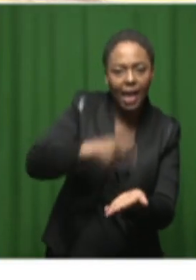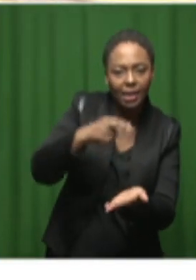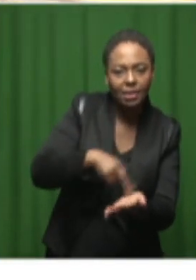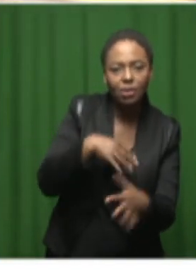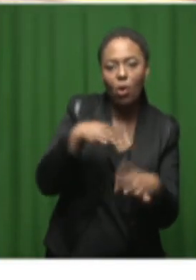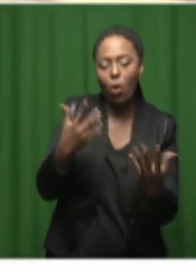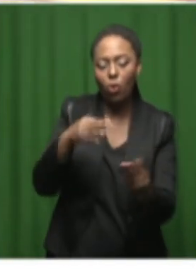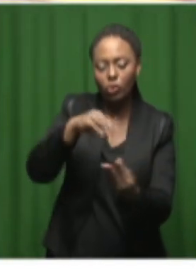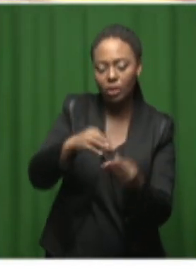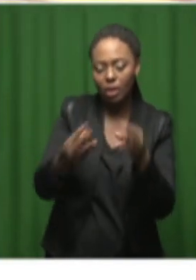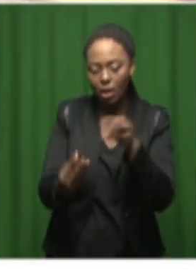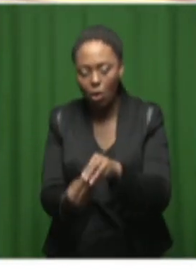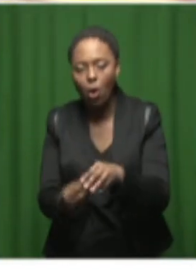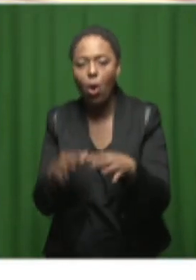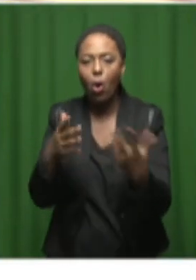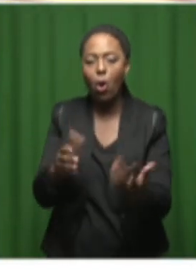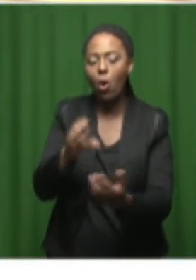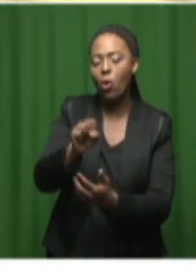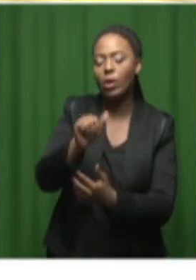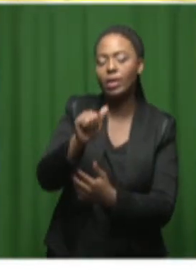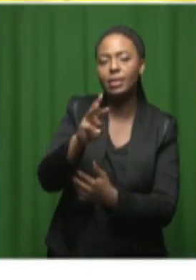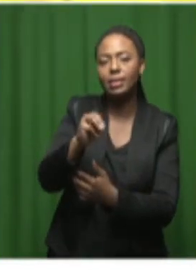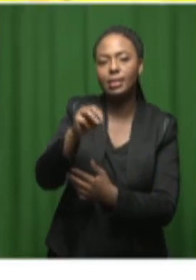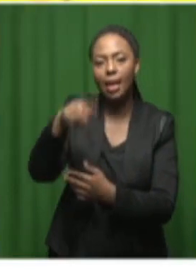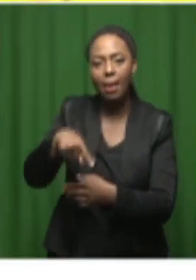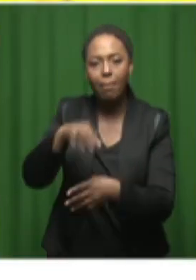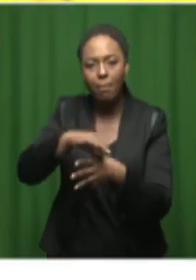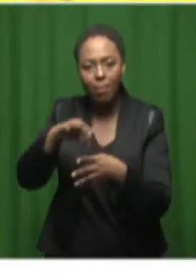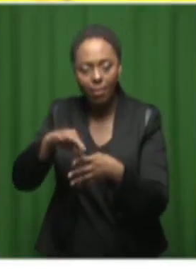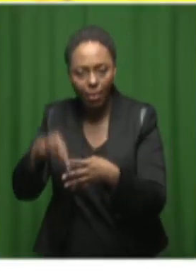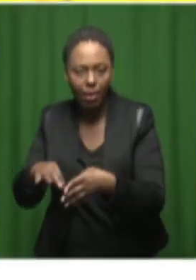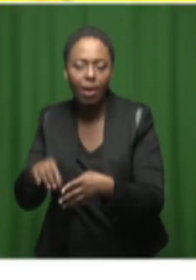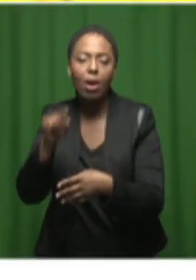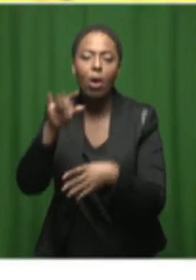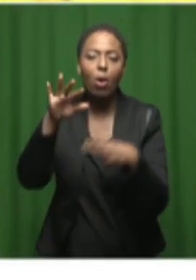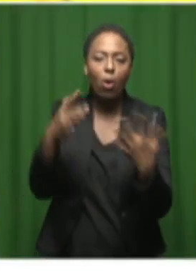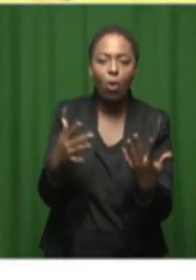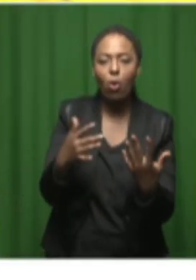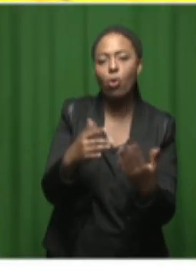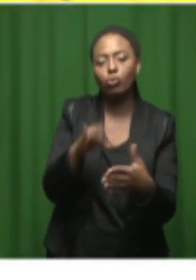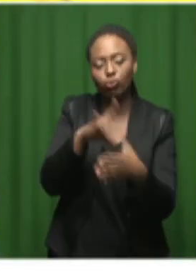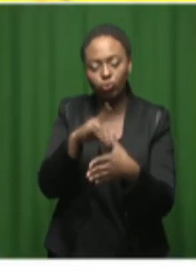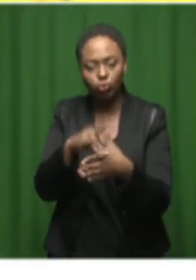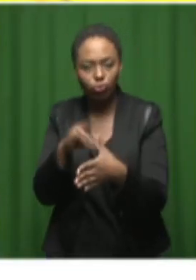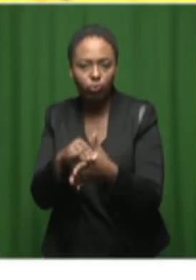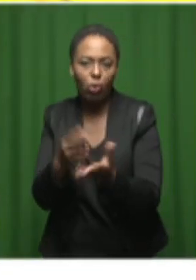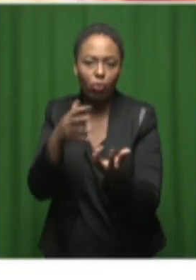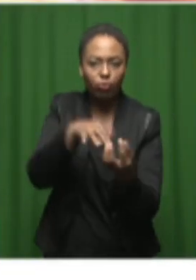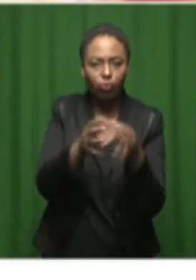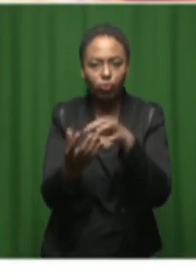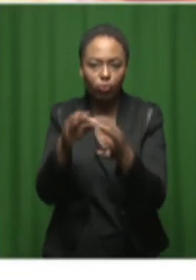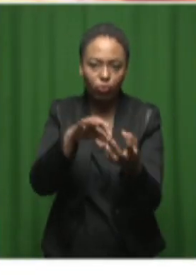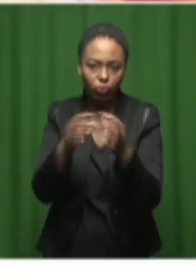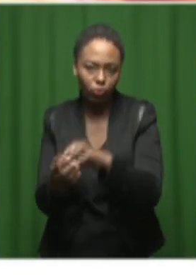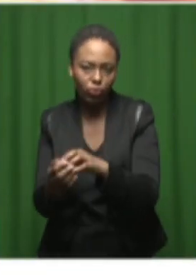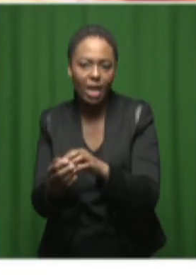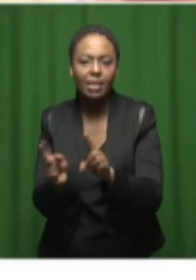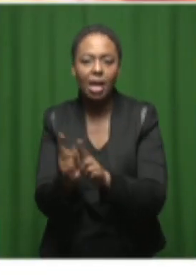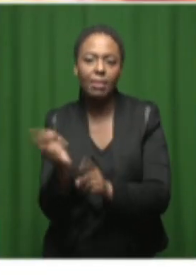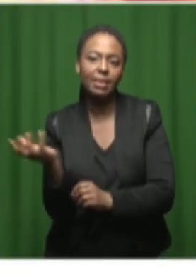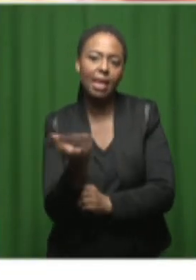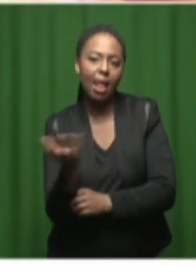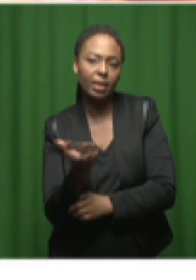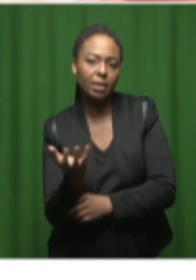sam. So we'll normally have a stew or a roast, veggies and salads. Okay. And most chefs say that they